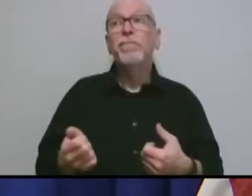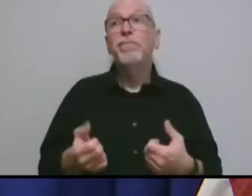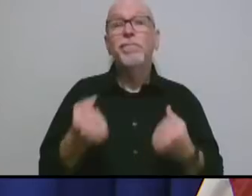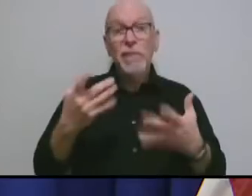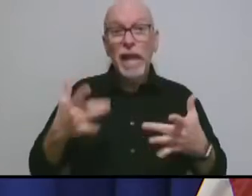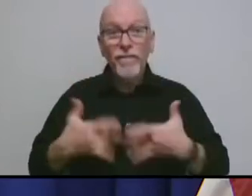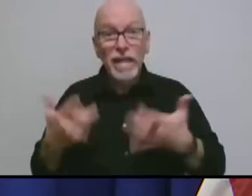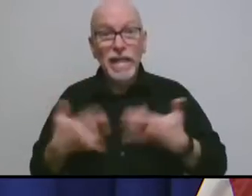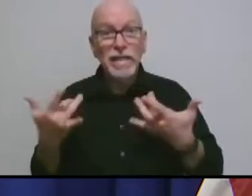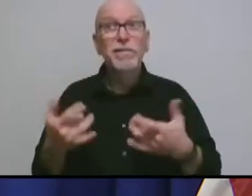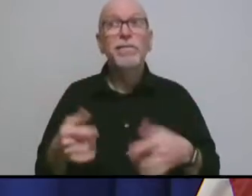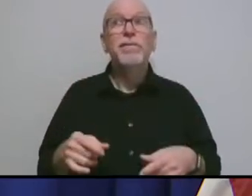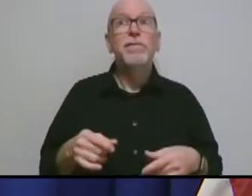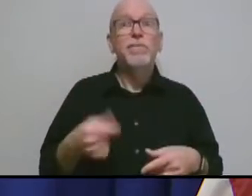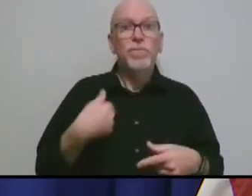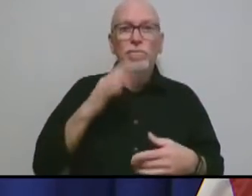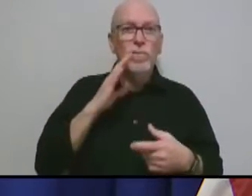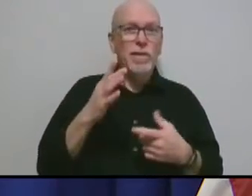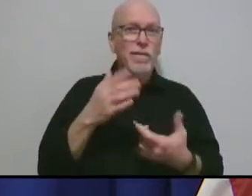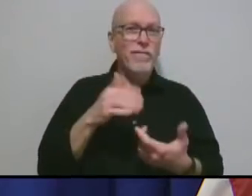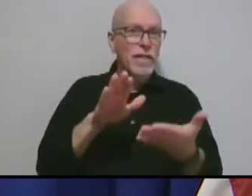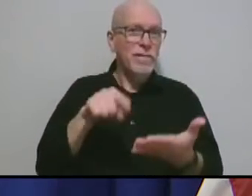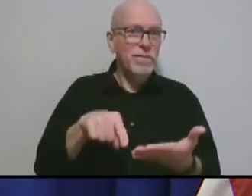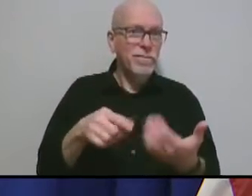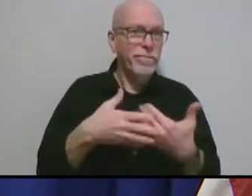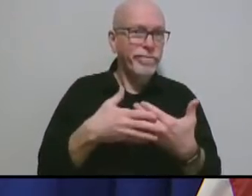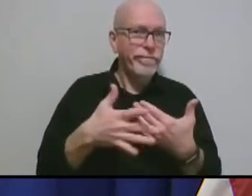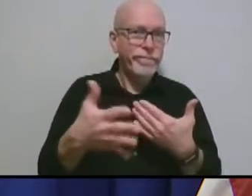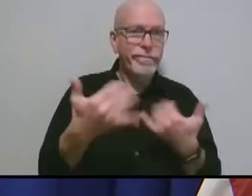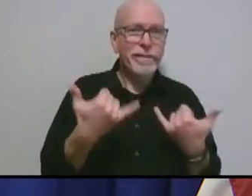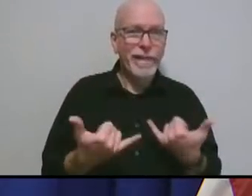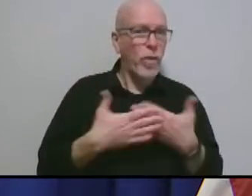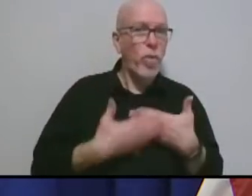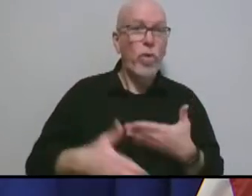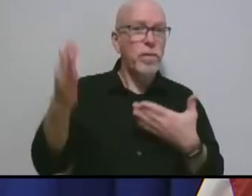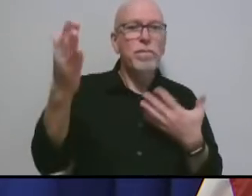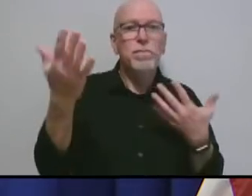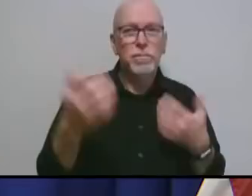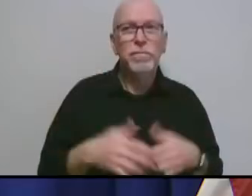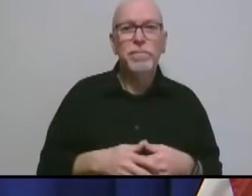going to deal with this from now on,